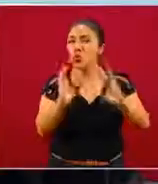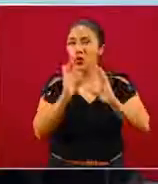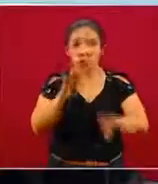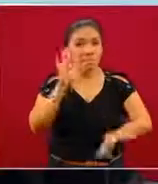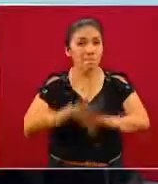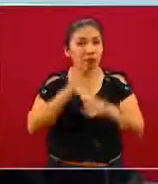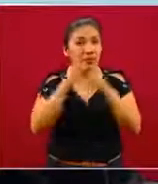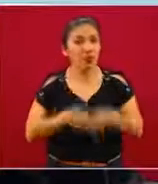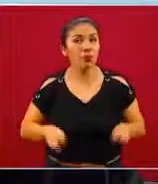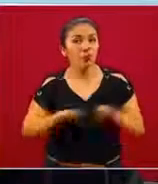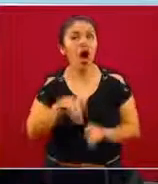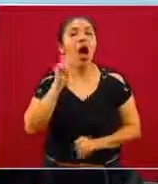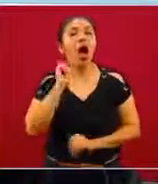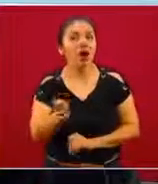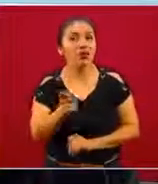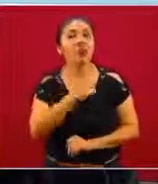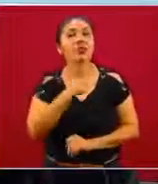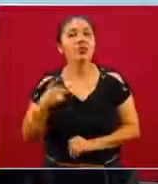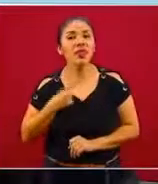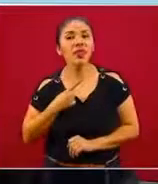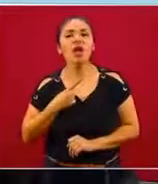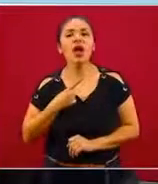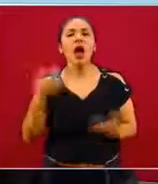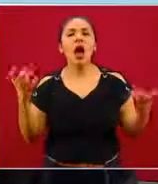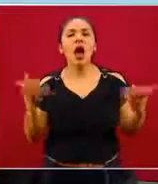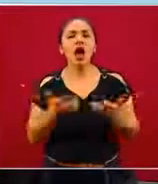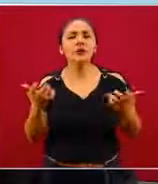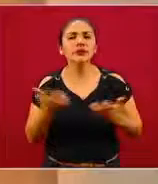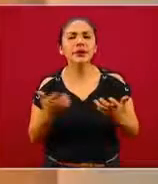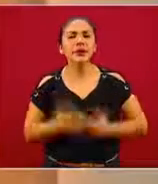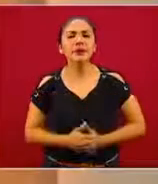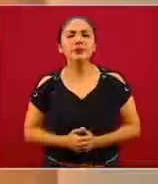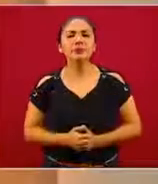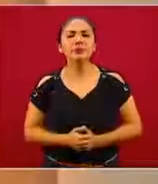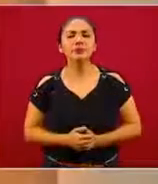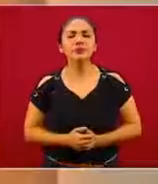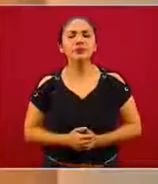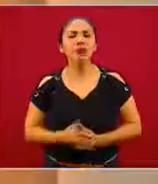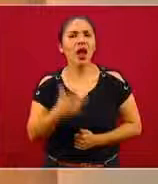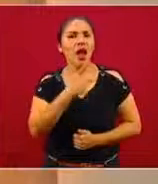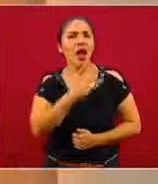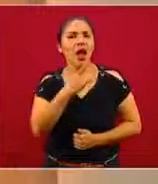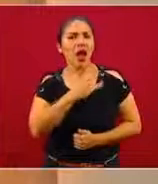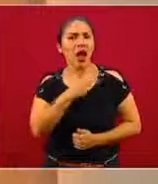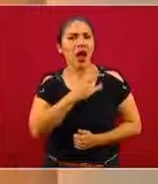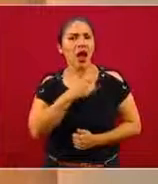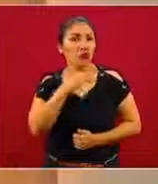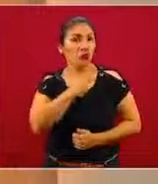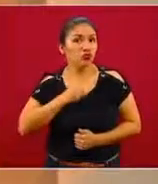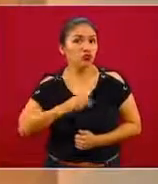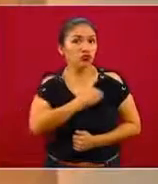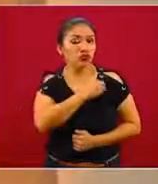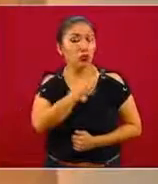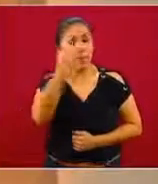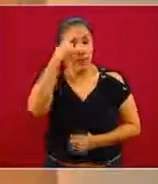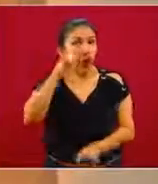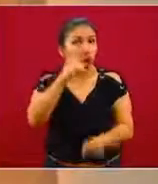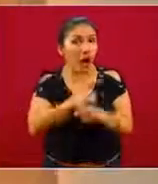We especially need to be very careful here about using an EKG